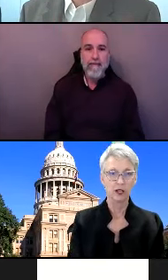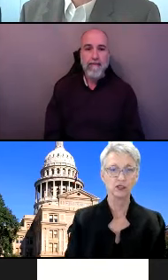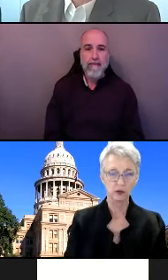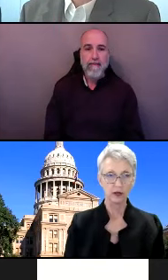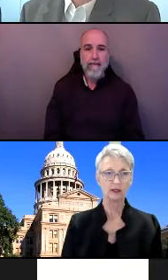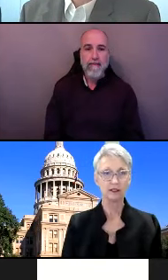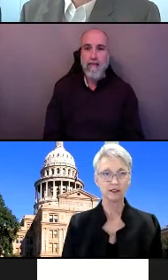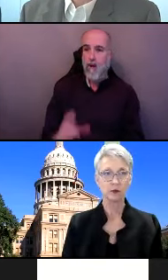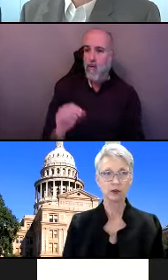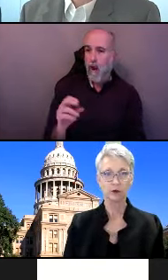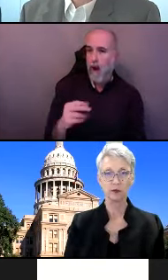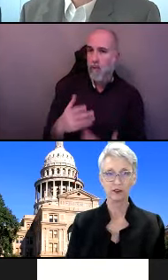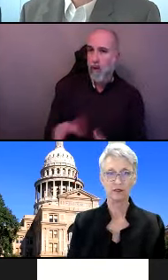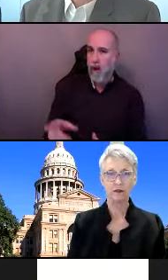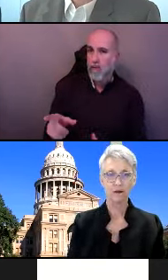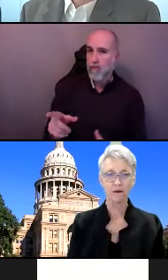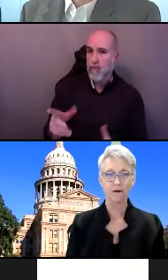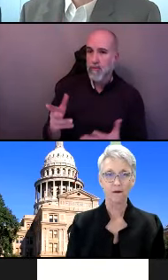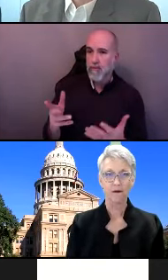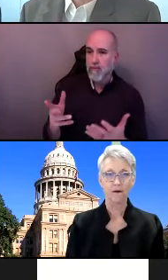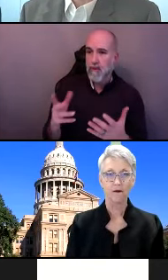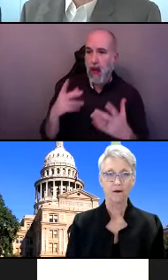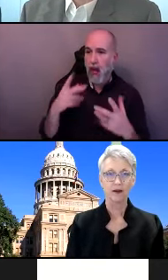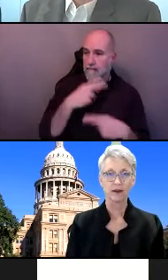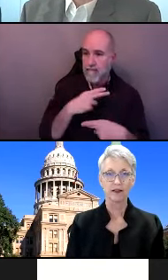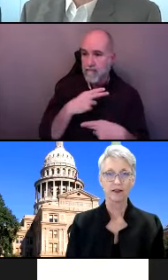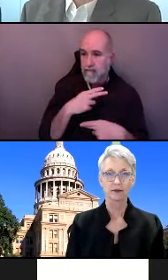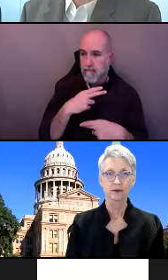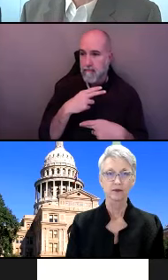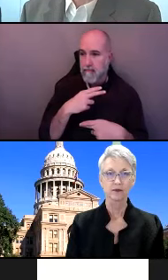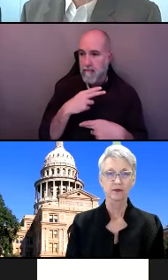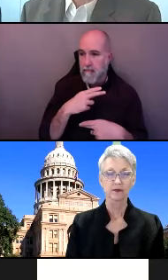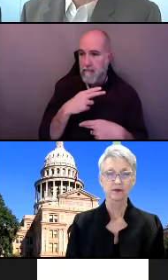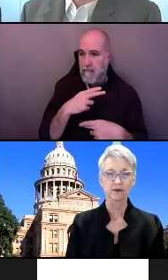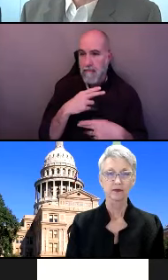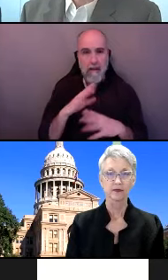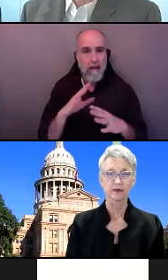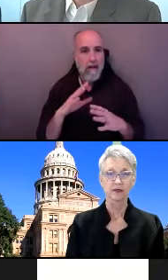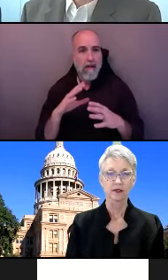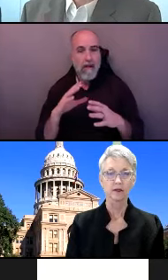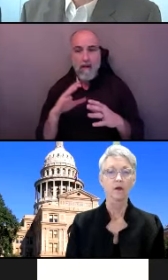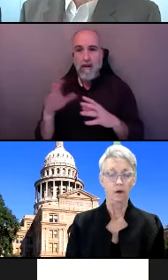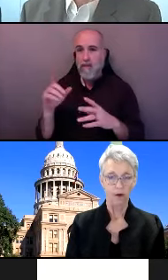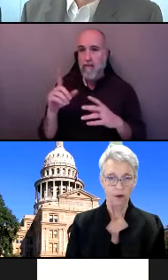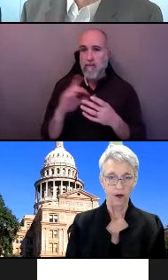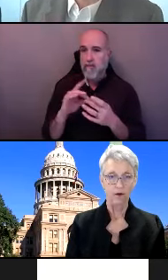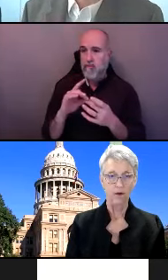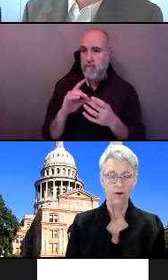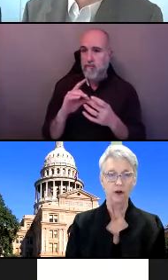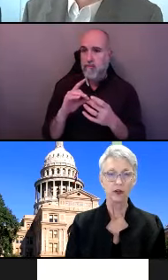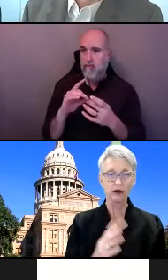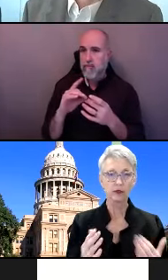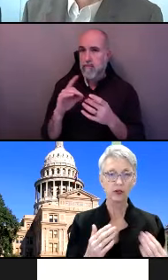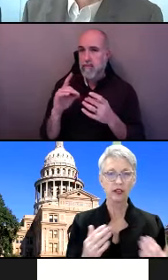we lost you, Ron. You broke up there. I think we have Susan's chat. Variances. Oh, okay.